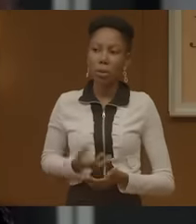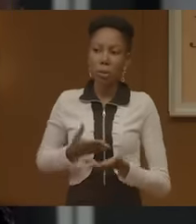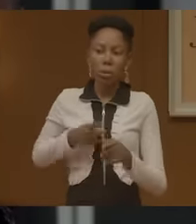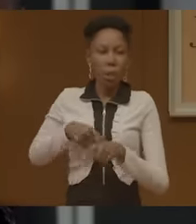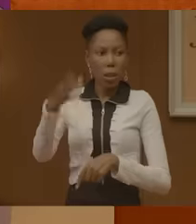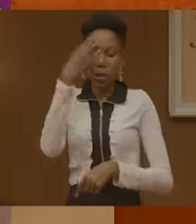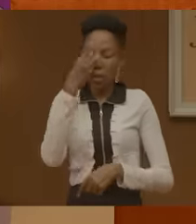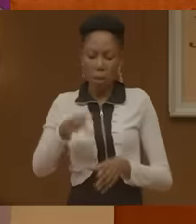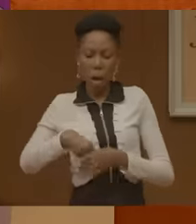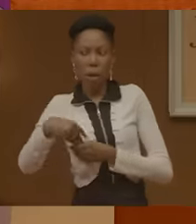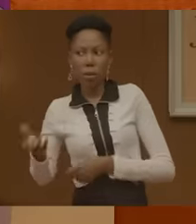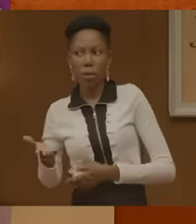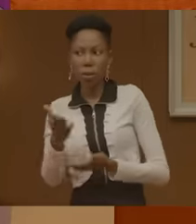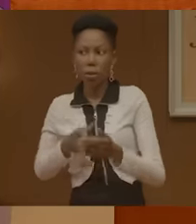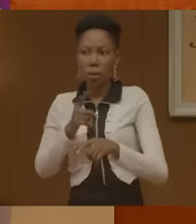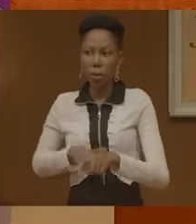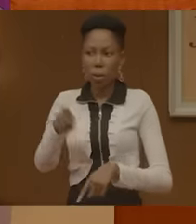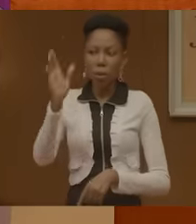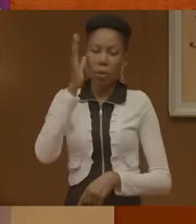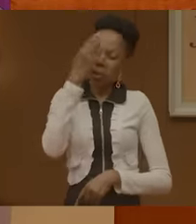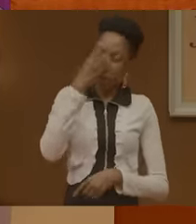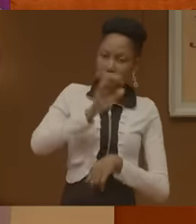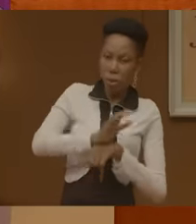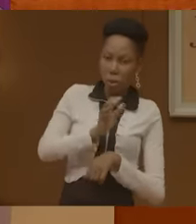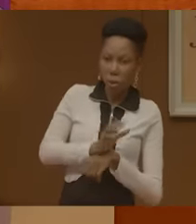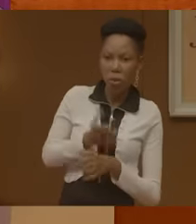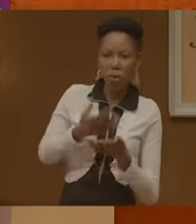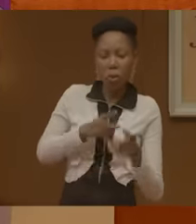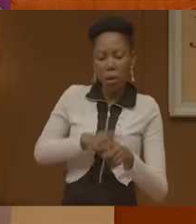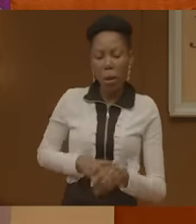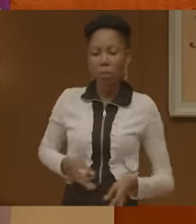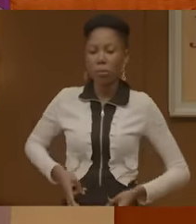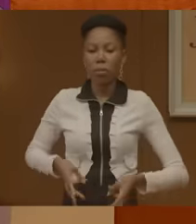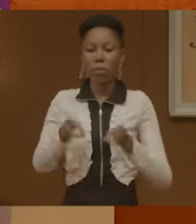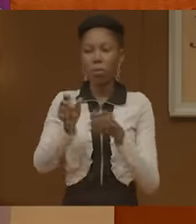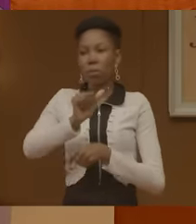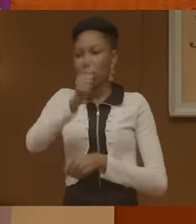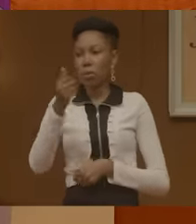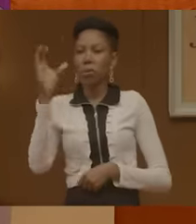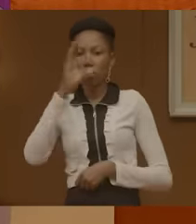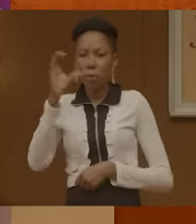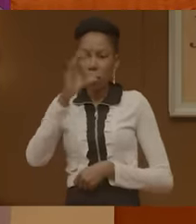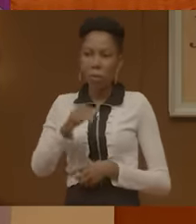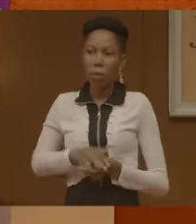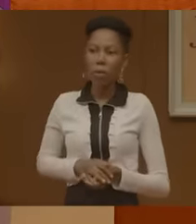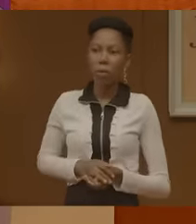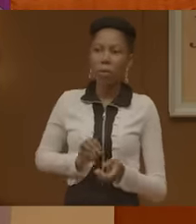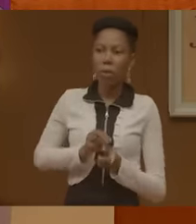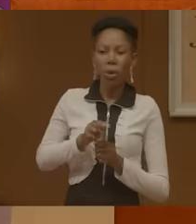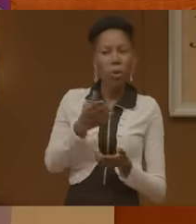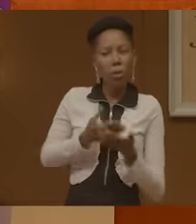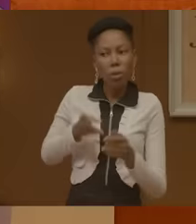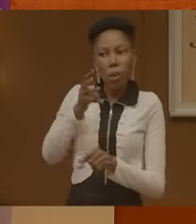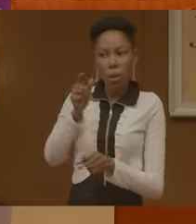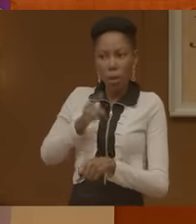street. Sometimes for like 2-3 days before I will not go around to look for either the ones, which I could talk to them so that they would talk to him so